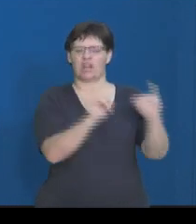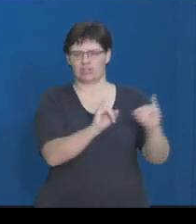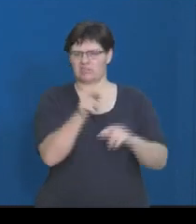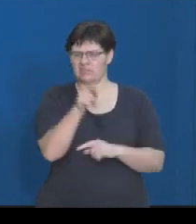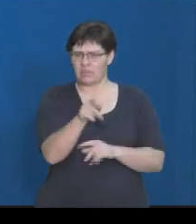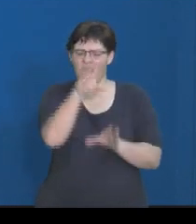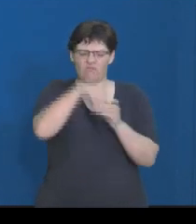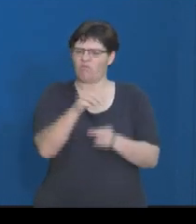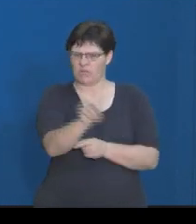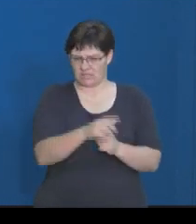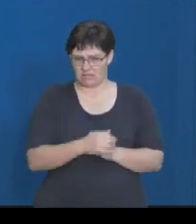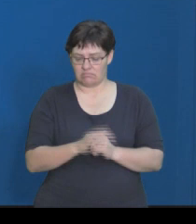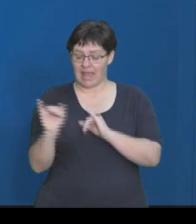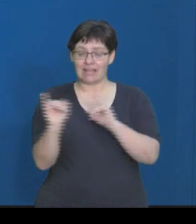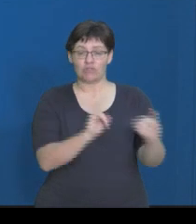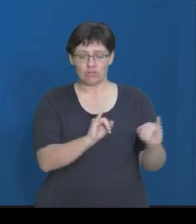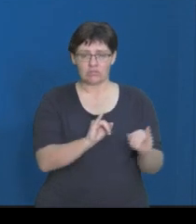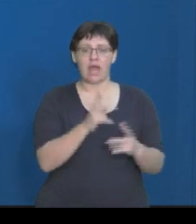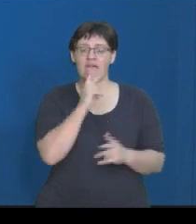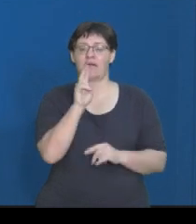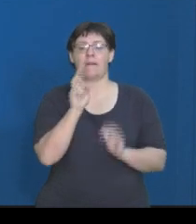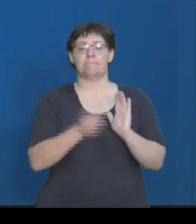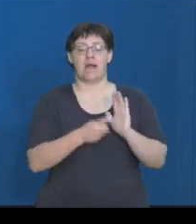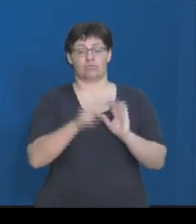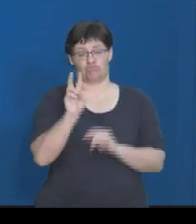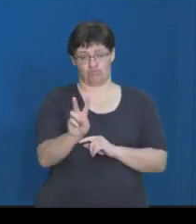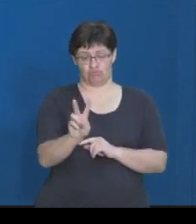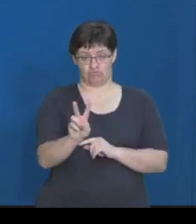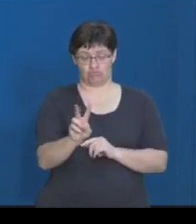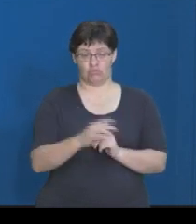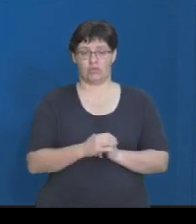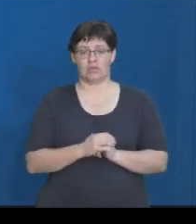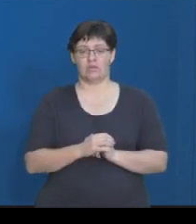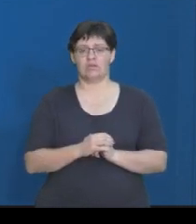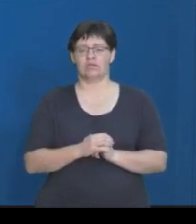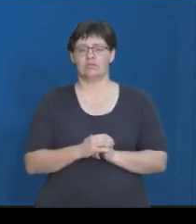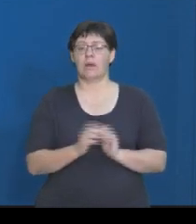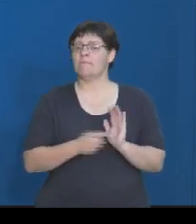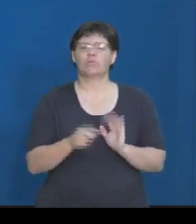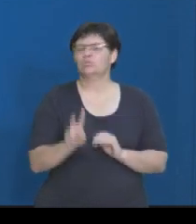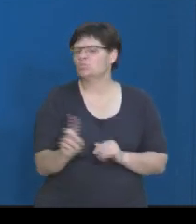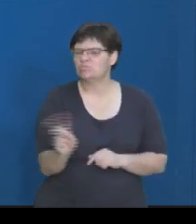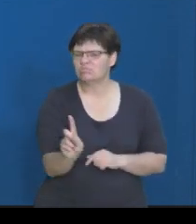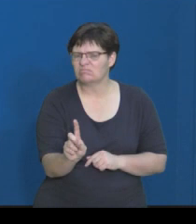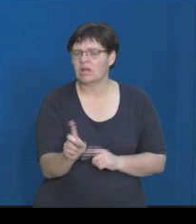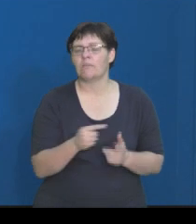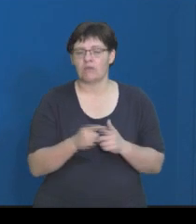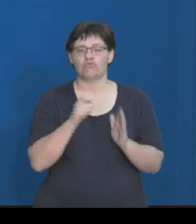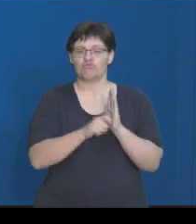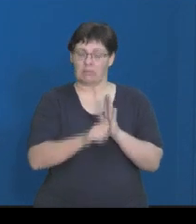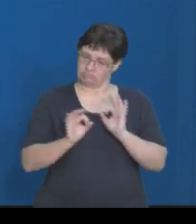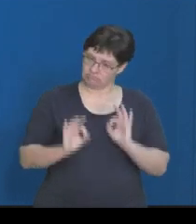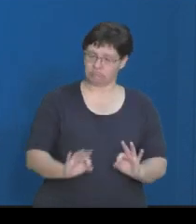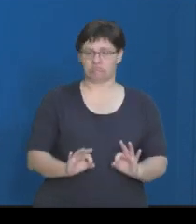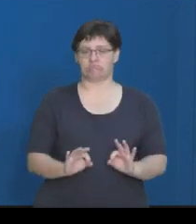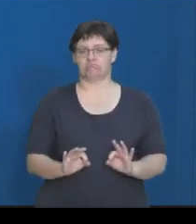what it involves. The introduction carries 2 marks in the exam, and the 2 marks are, right, a good introduction